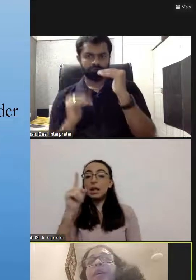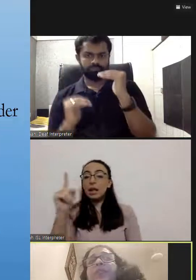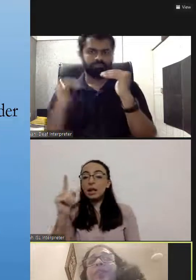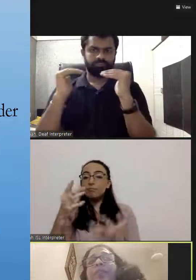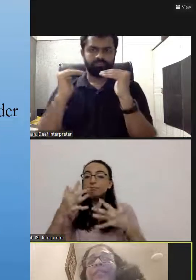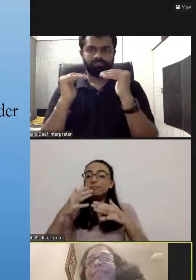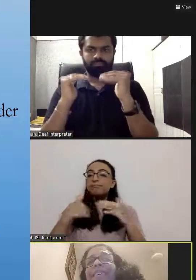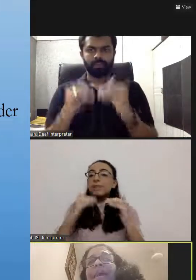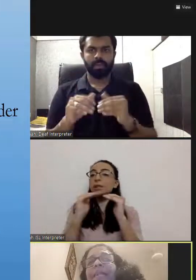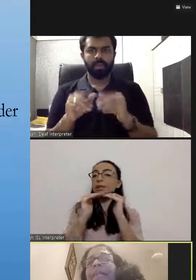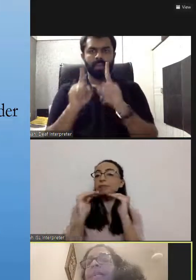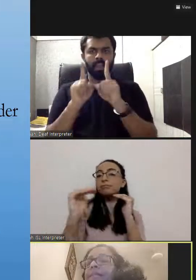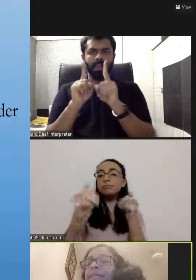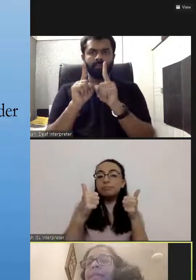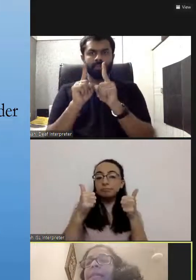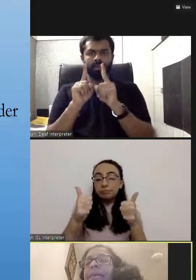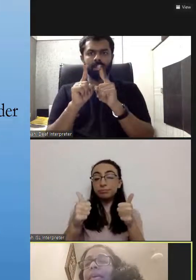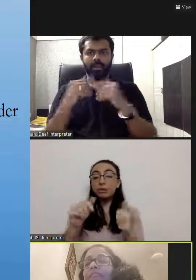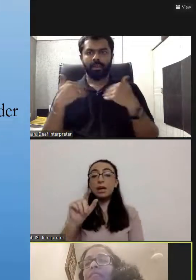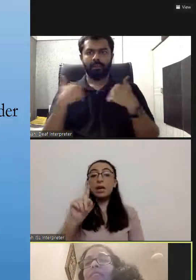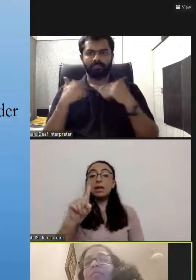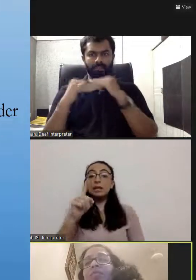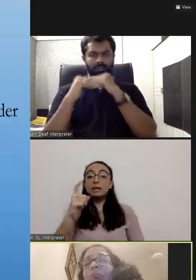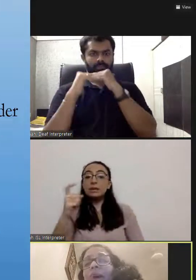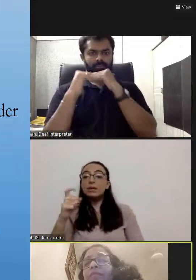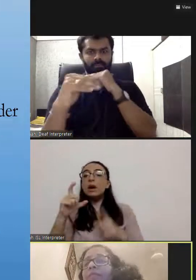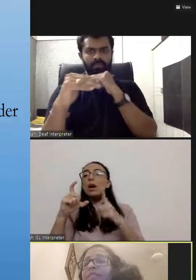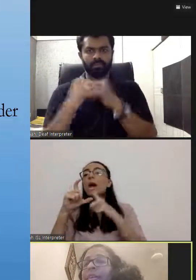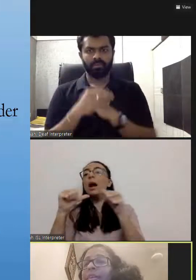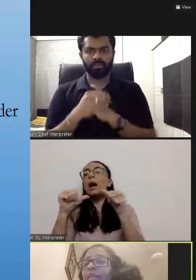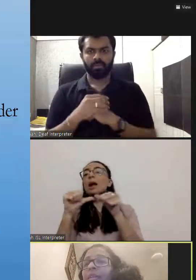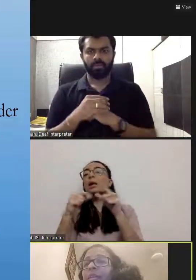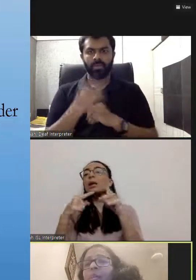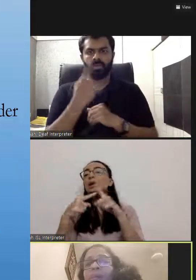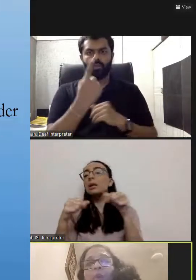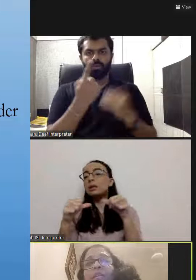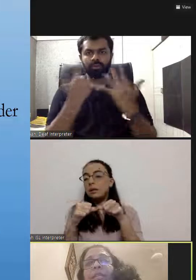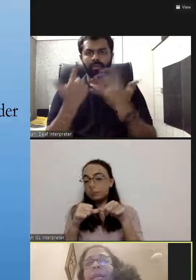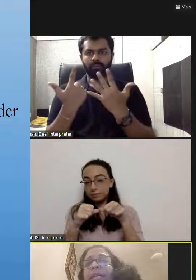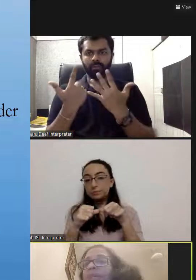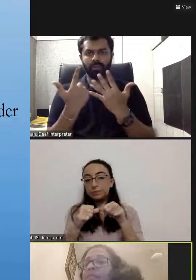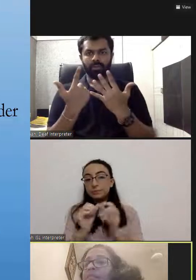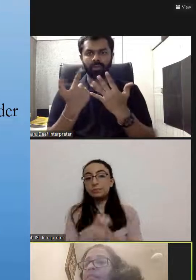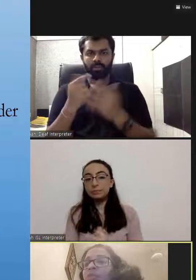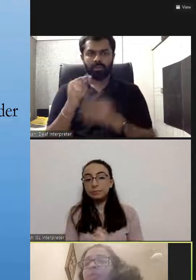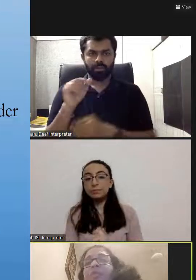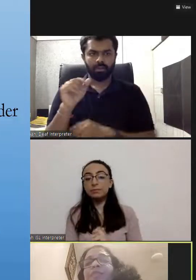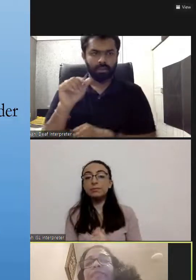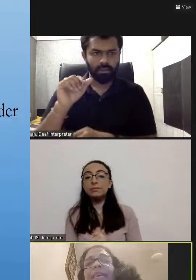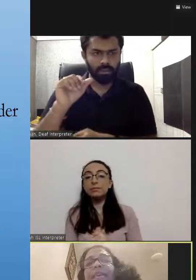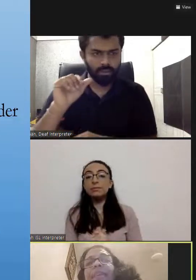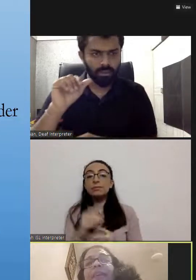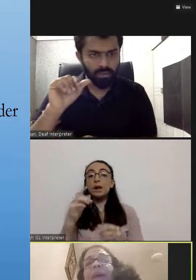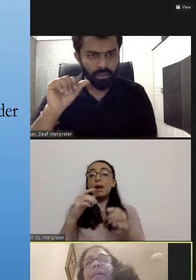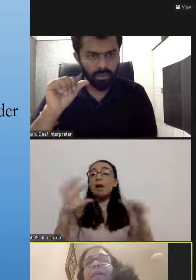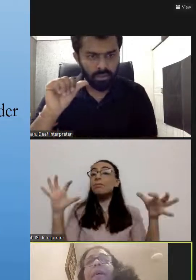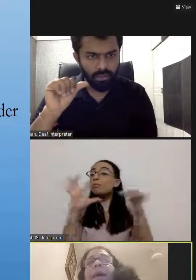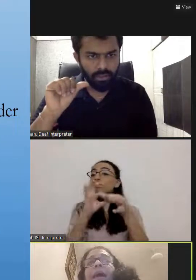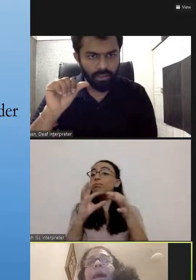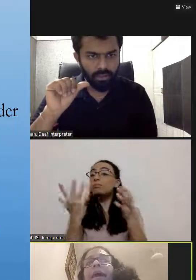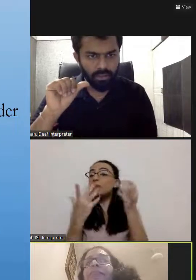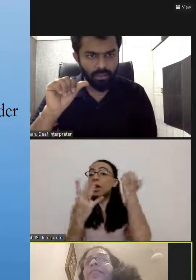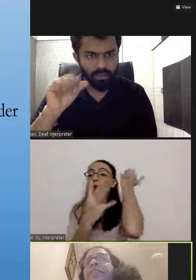monitoring. So you can see that certainly SDGs 1, which is linked with the poverty, and SDG 2, which is linked with